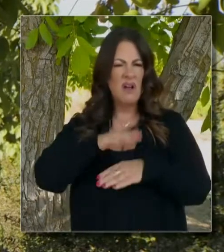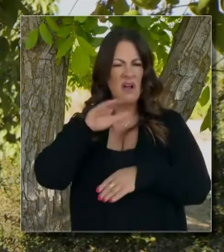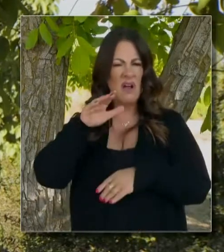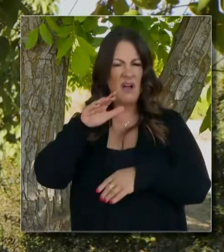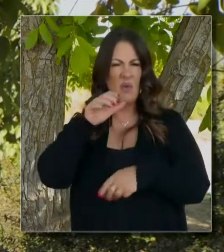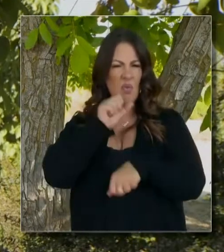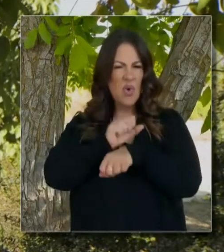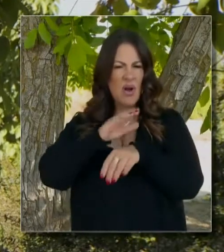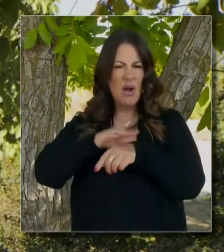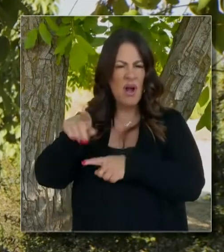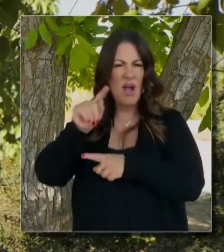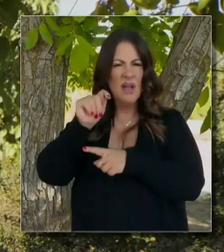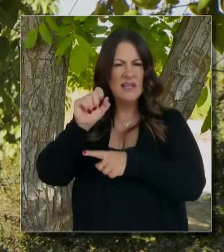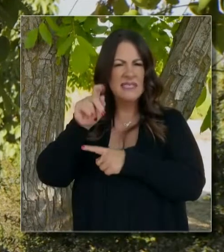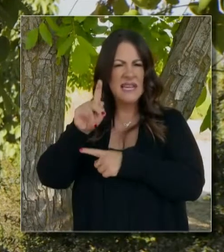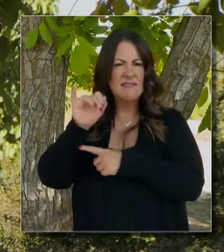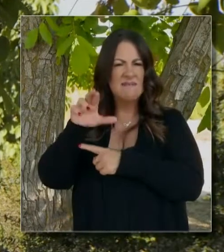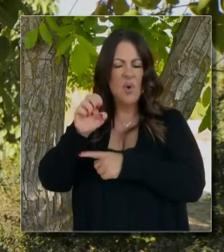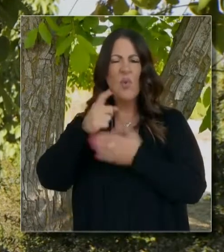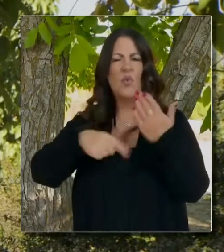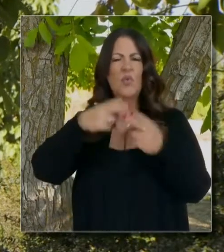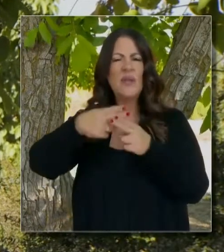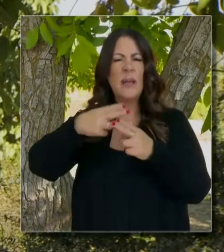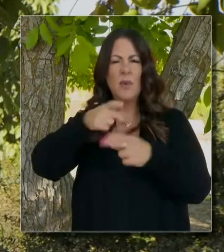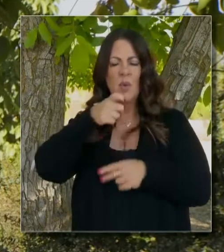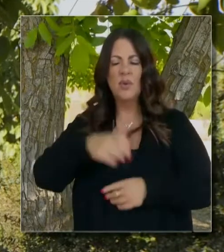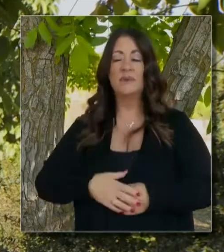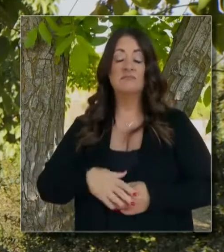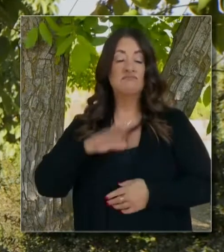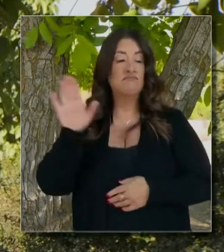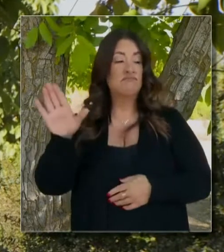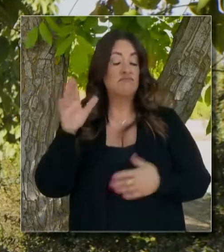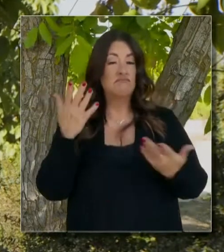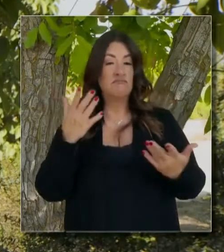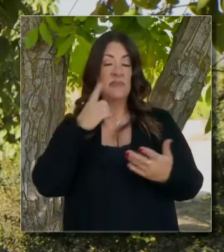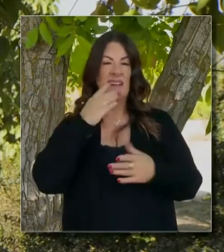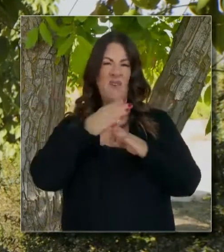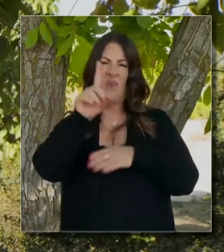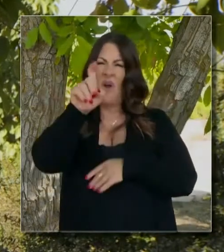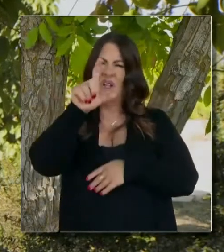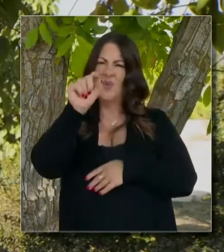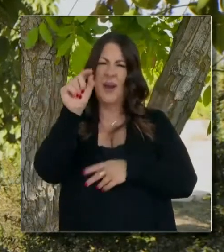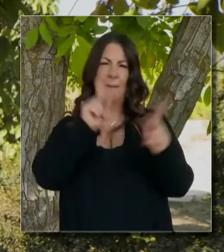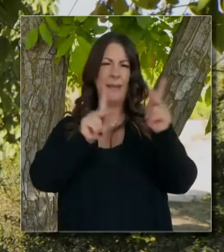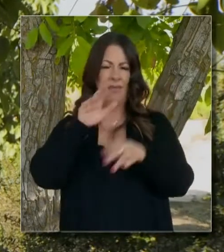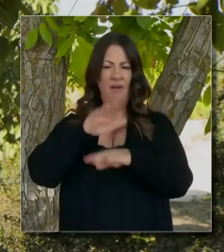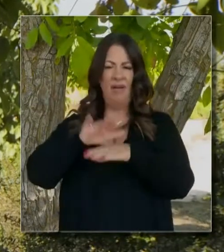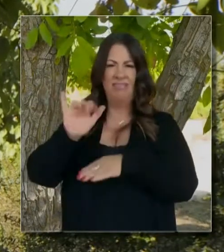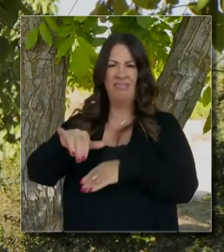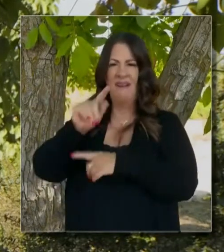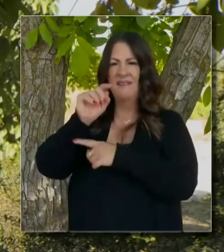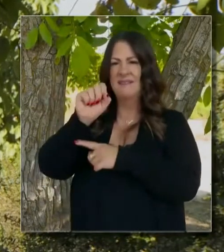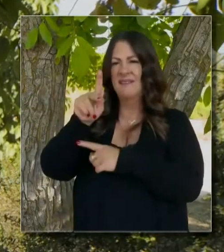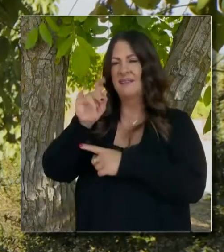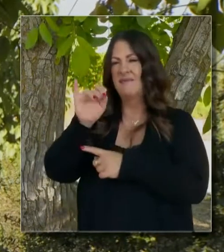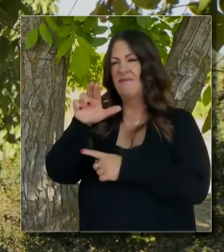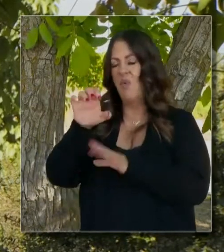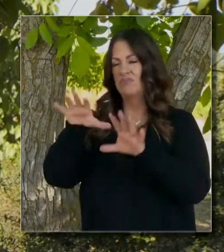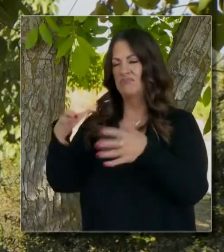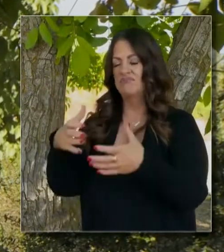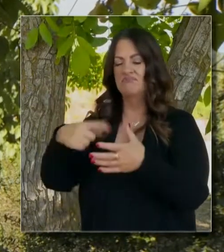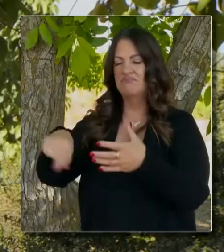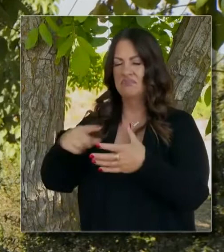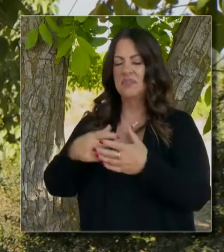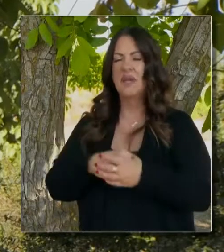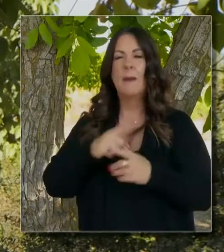who's advising you on the budget? There are 120 members of that formal task force. Oh, okay. There's dozens of other people. And I want to remind everybody,